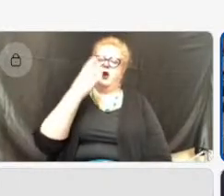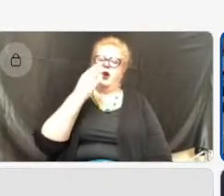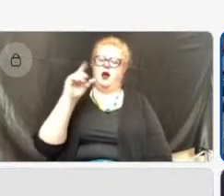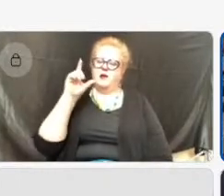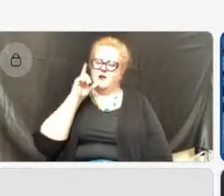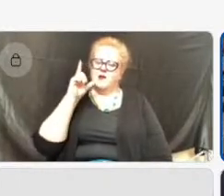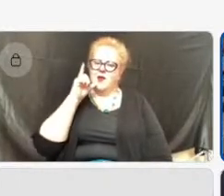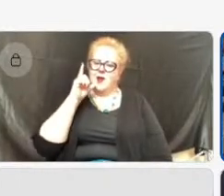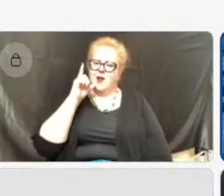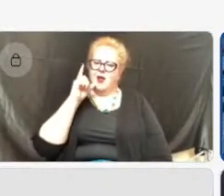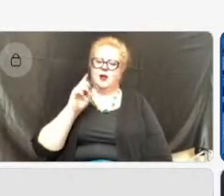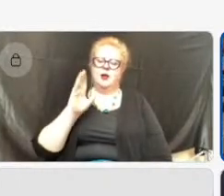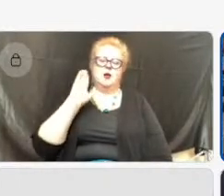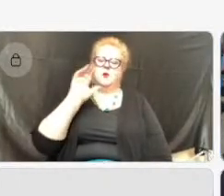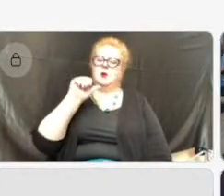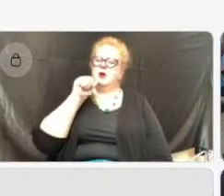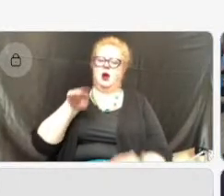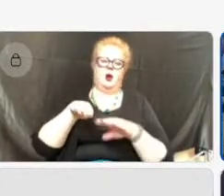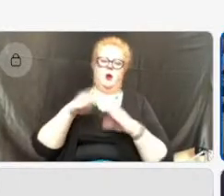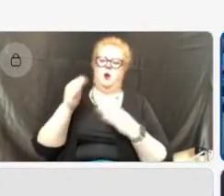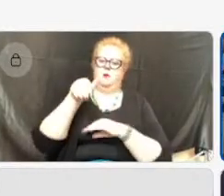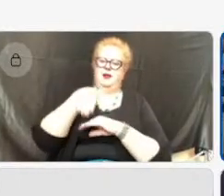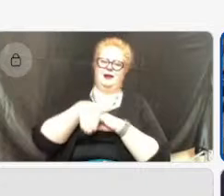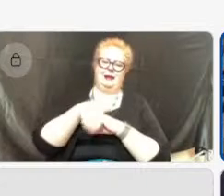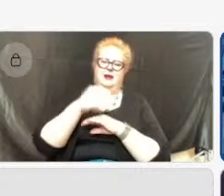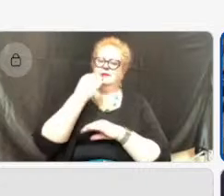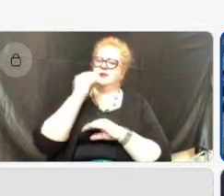They would not be operating for the evening meal.